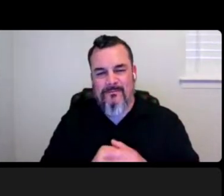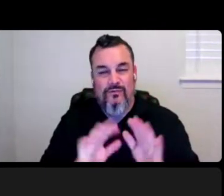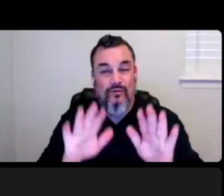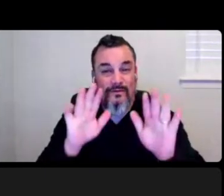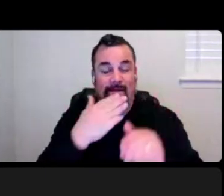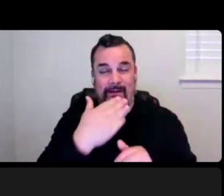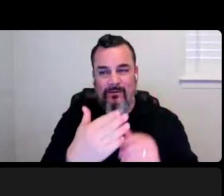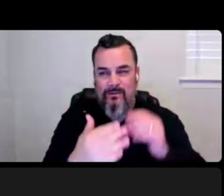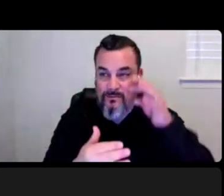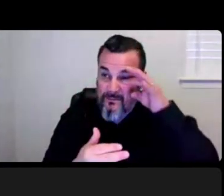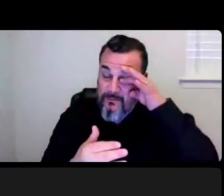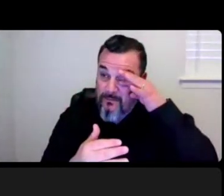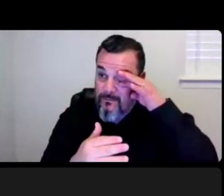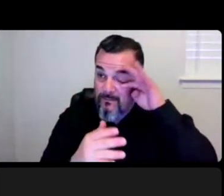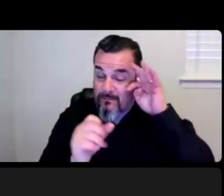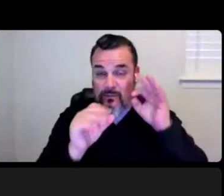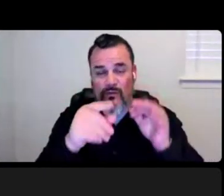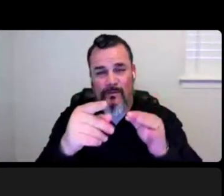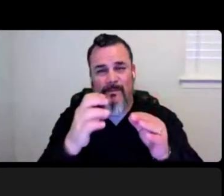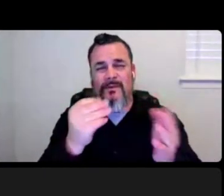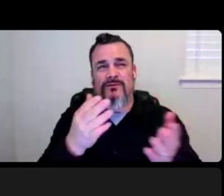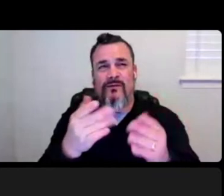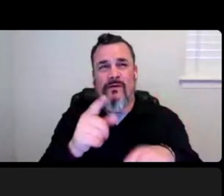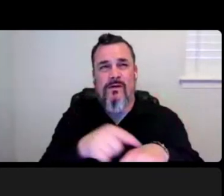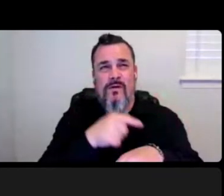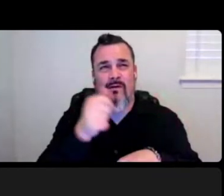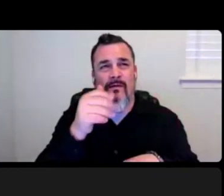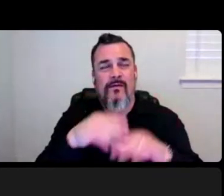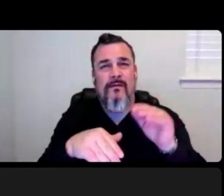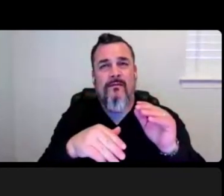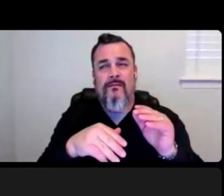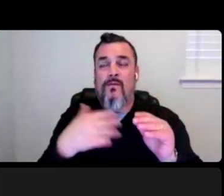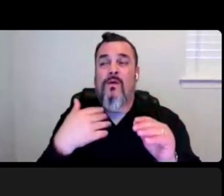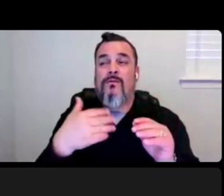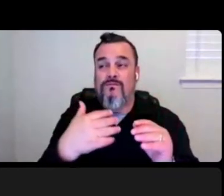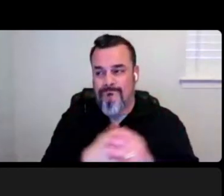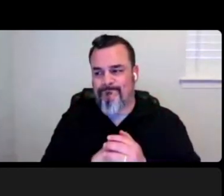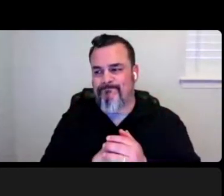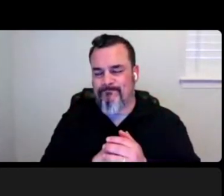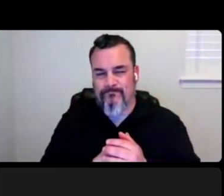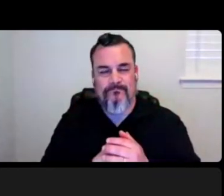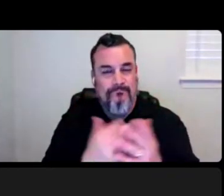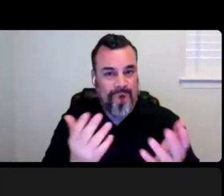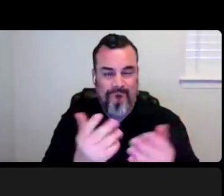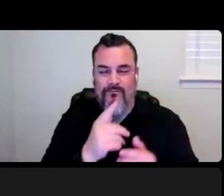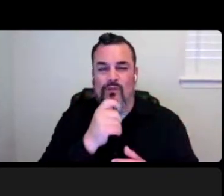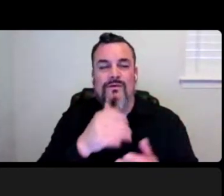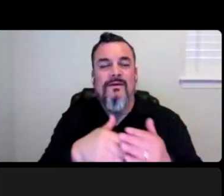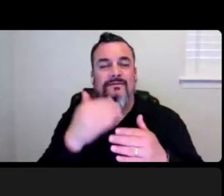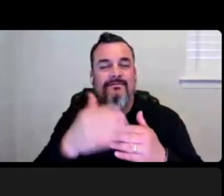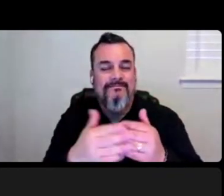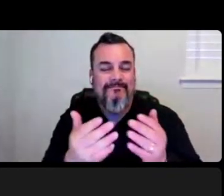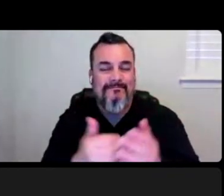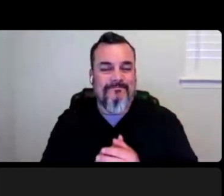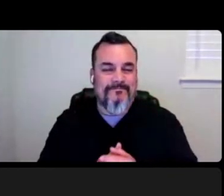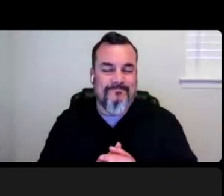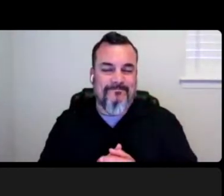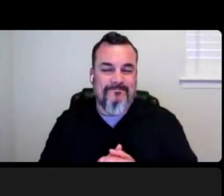you. So you've been serving longer than, wow. There you go. Who's next?